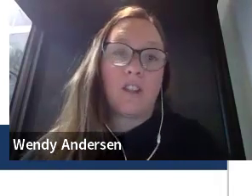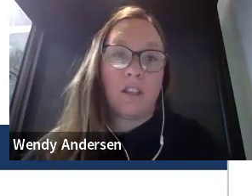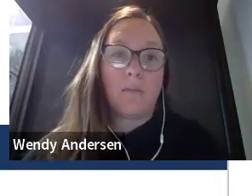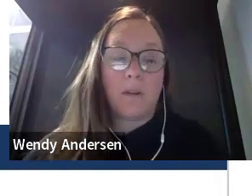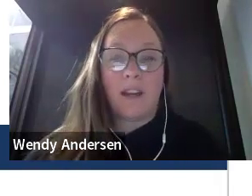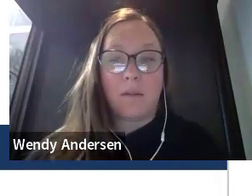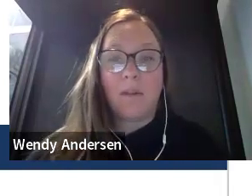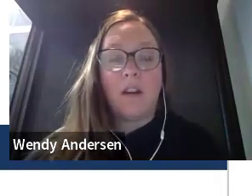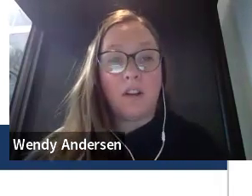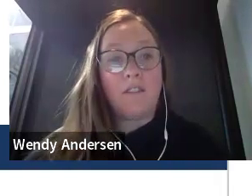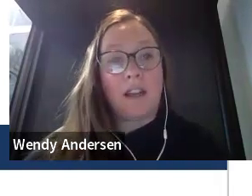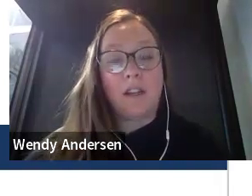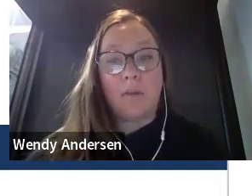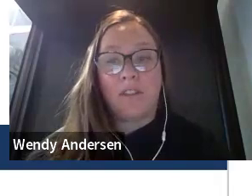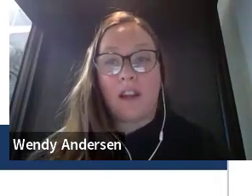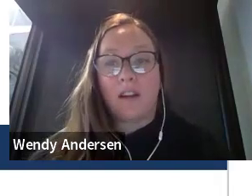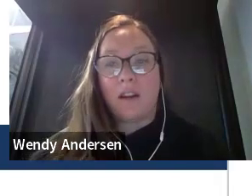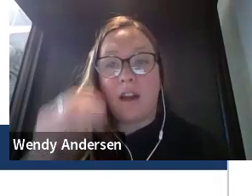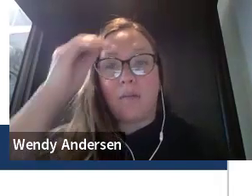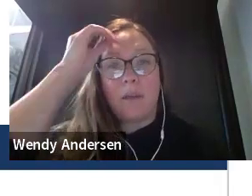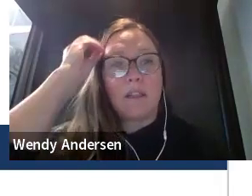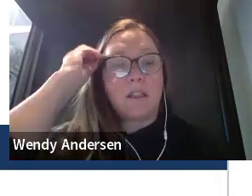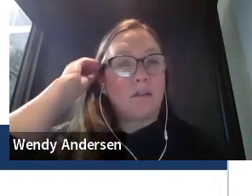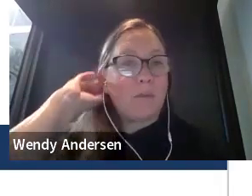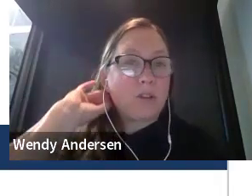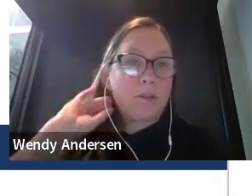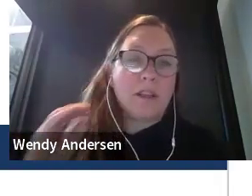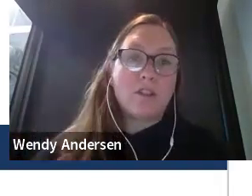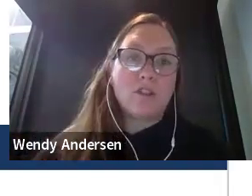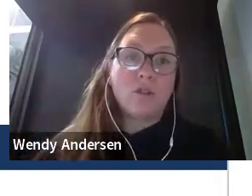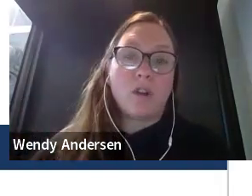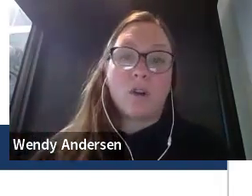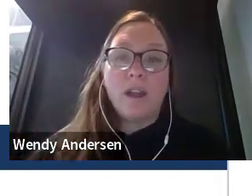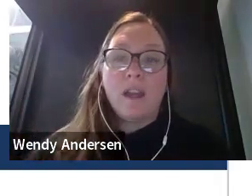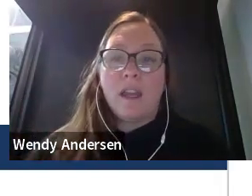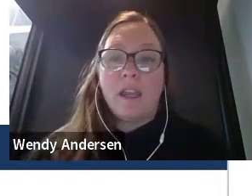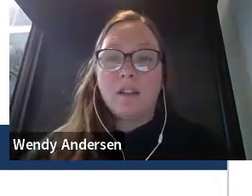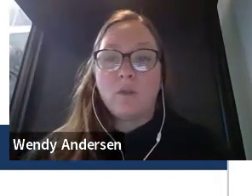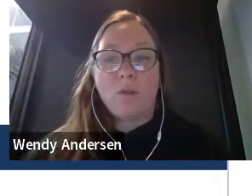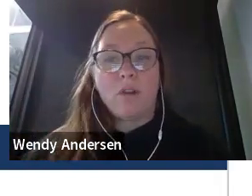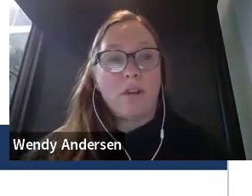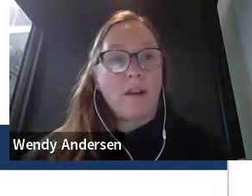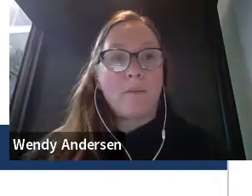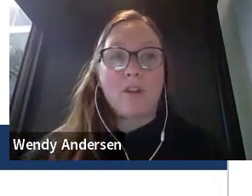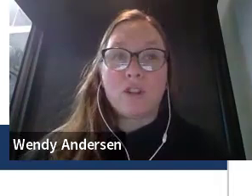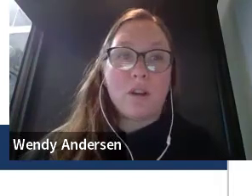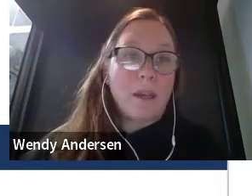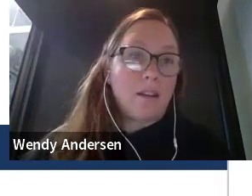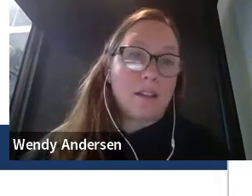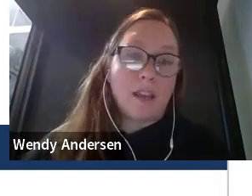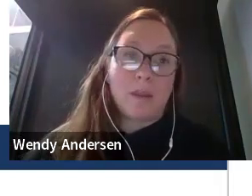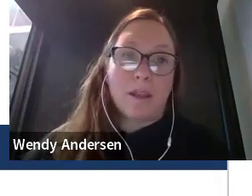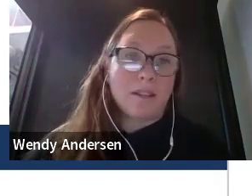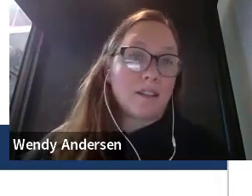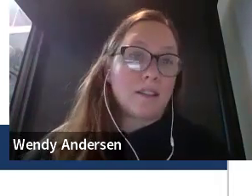very challenging to provide them or to find a provider because the reimbursement rates are too low, and or they're just not